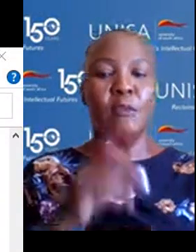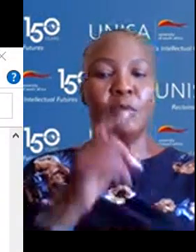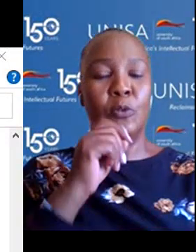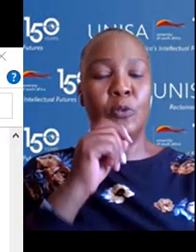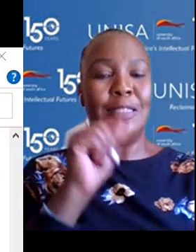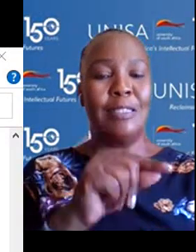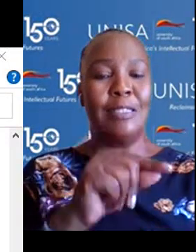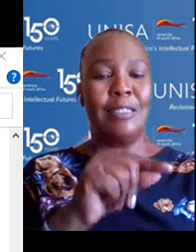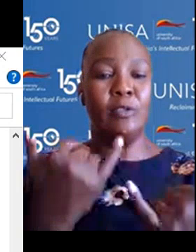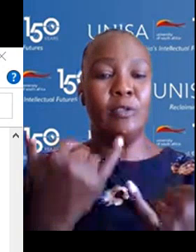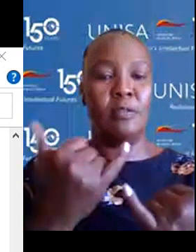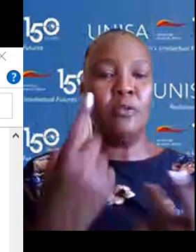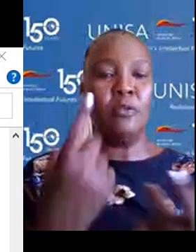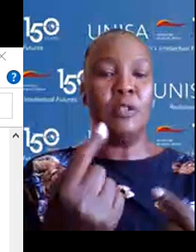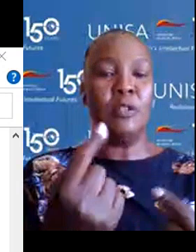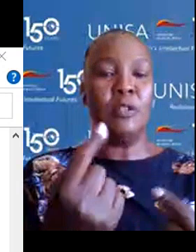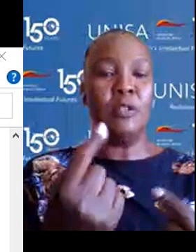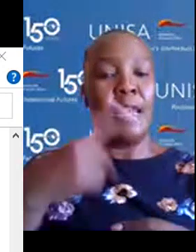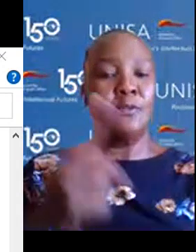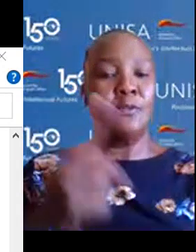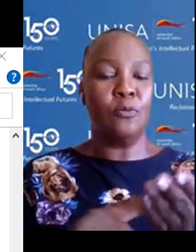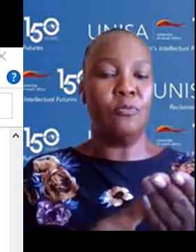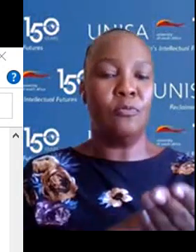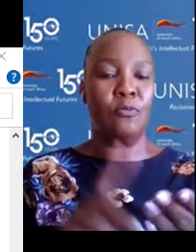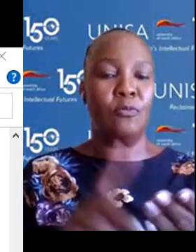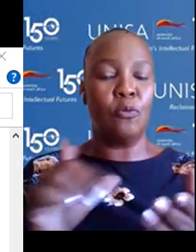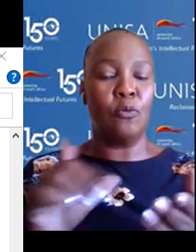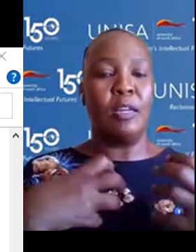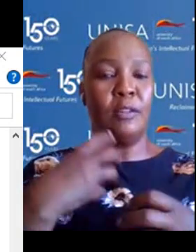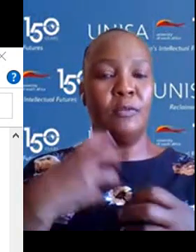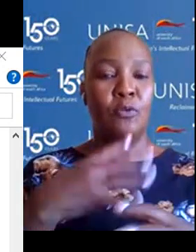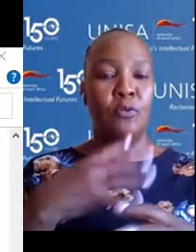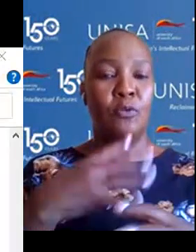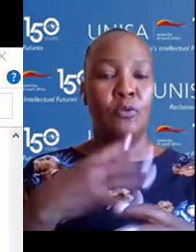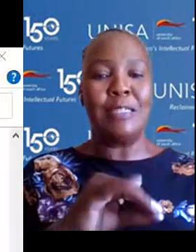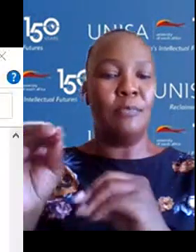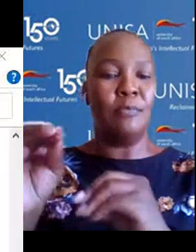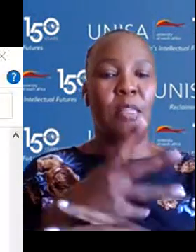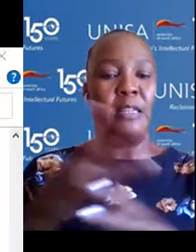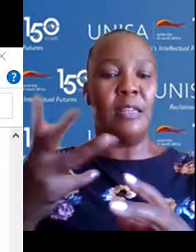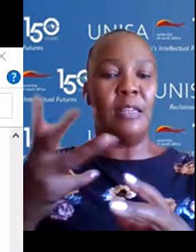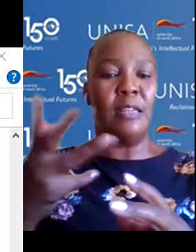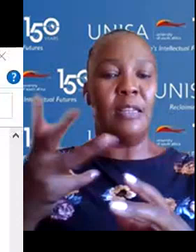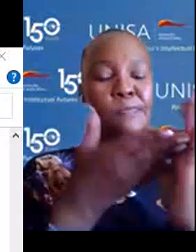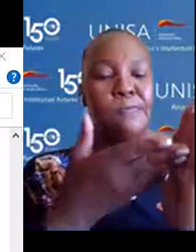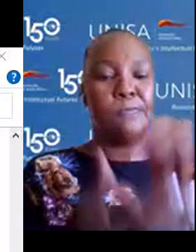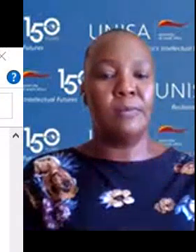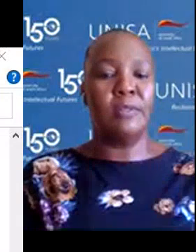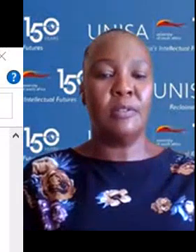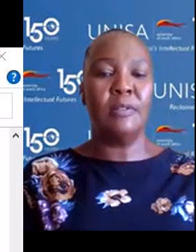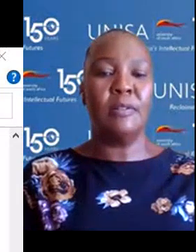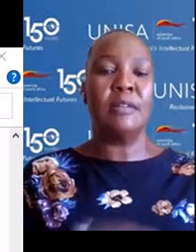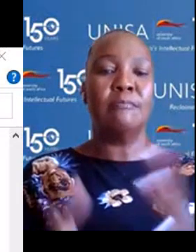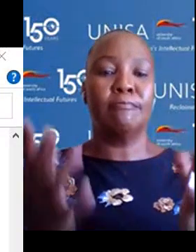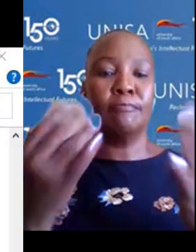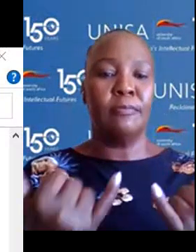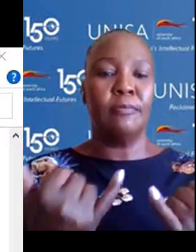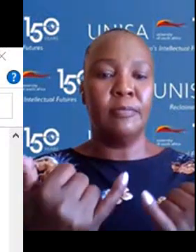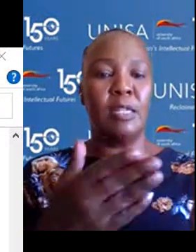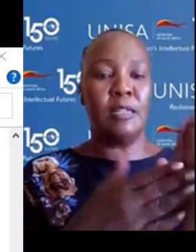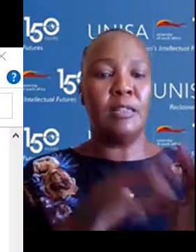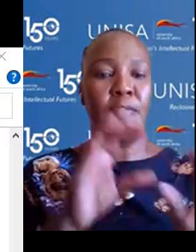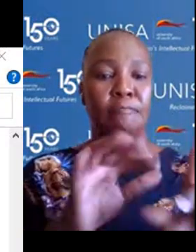to do these options next week. So don't worry, we're not skipping anything. It's going to be there. So here I could easily just type in